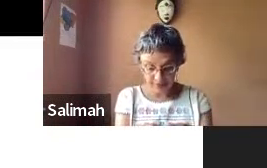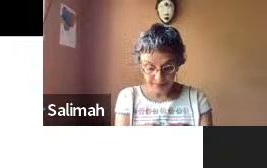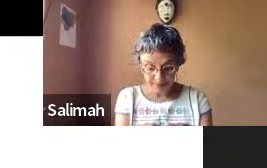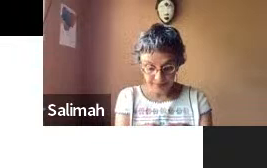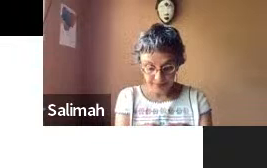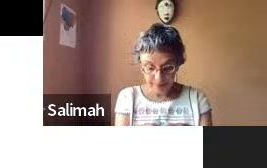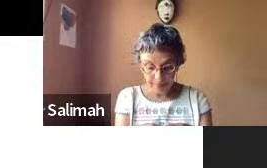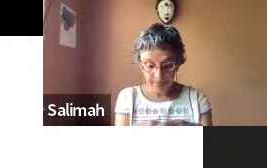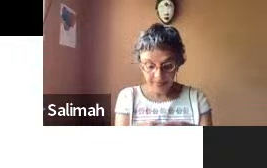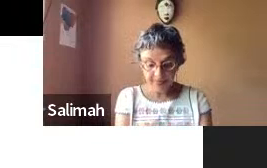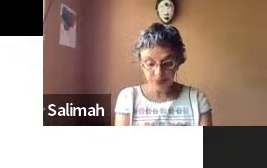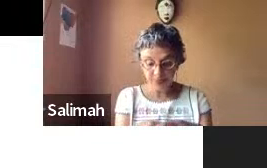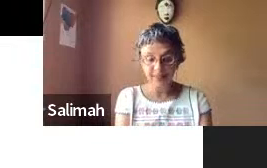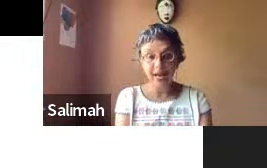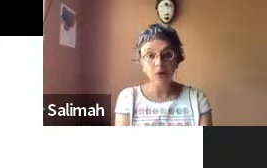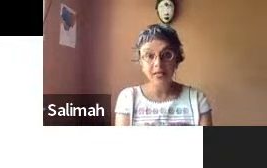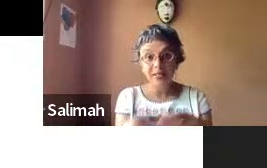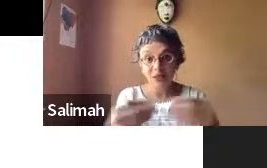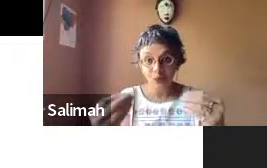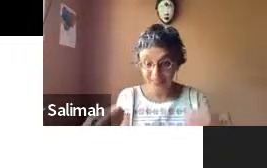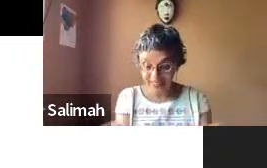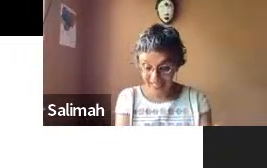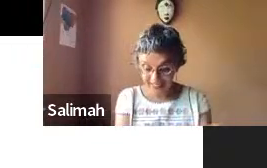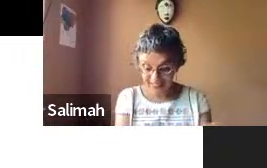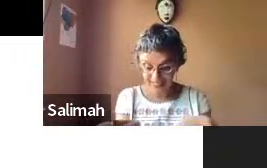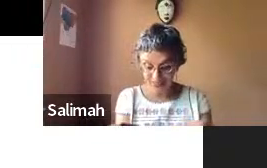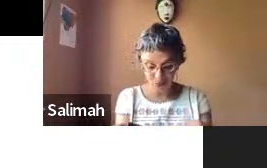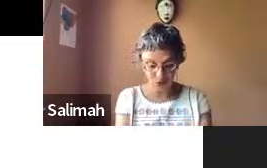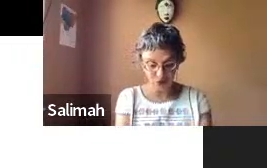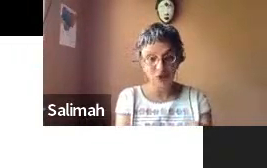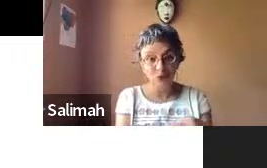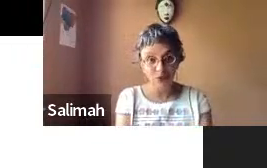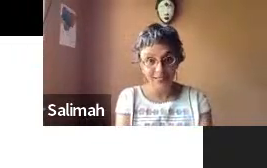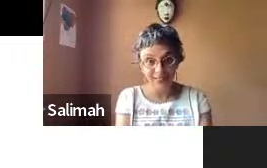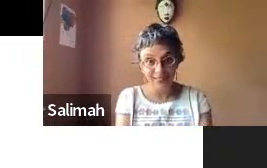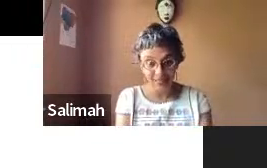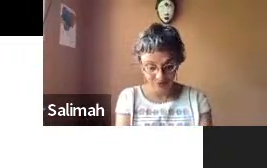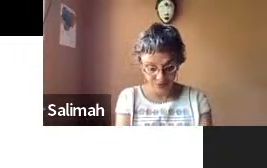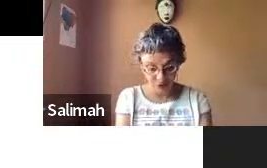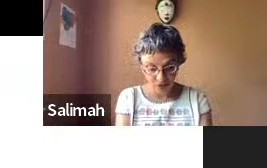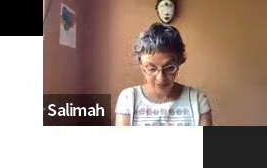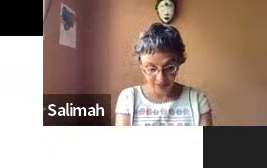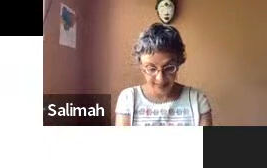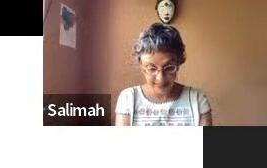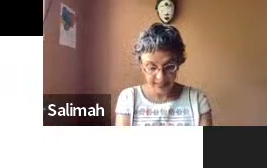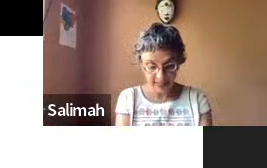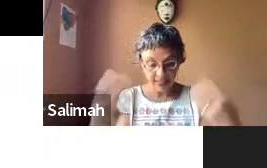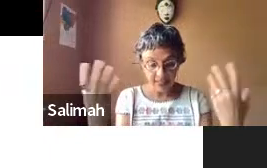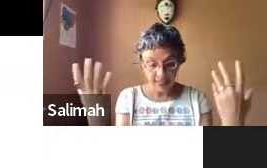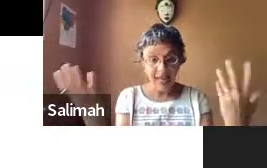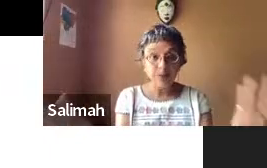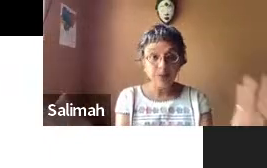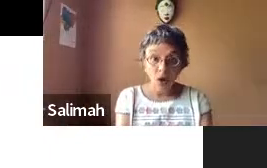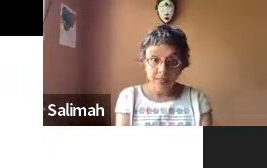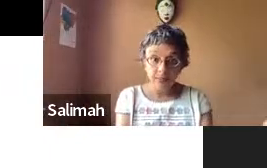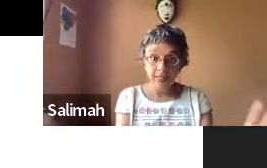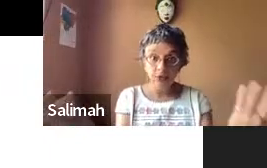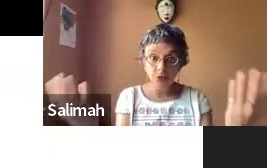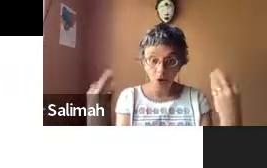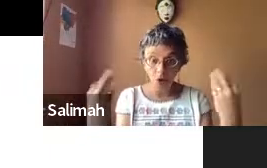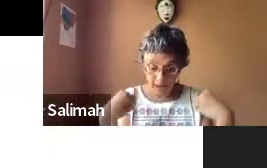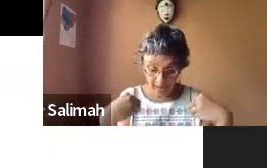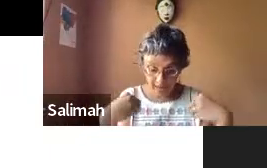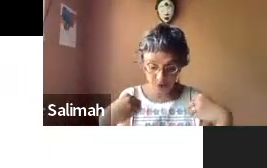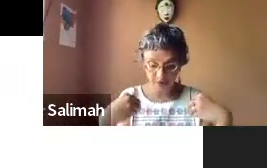wages. This will allow us to retain care workers within the African continent and